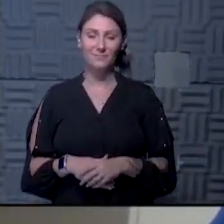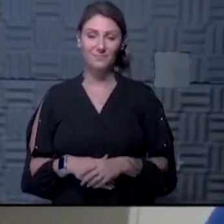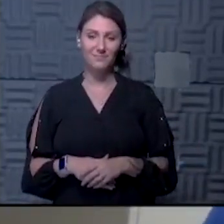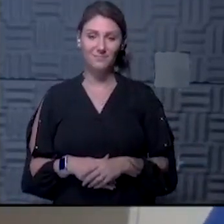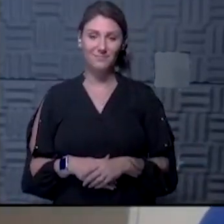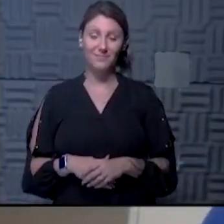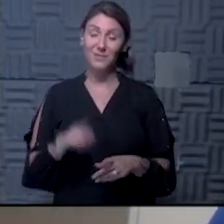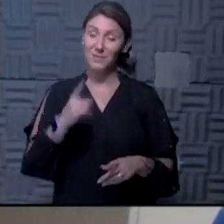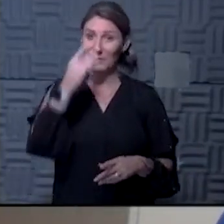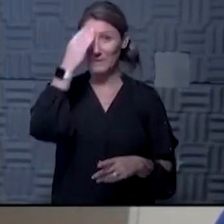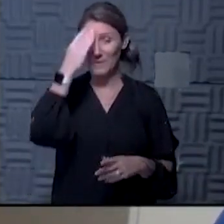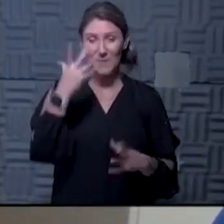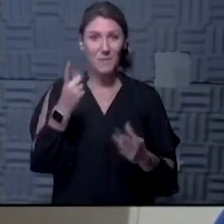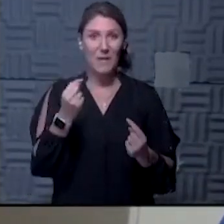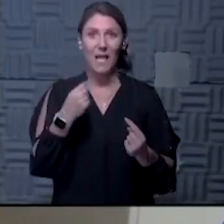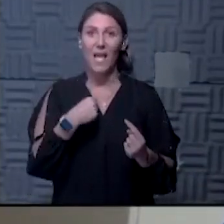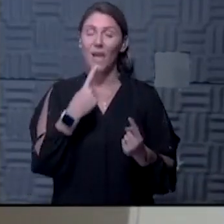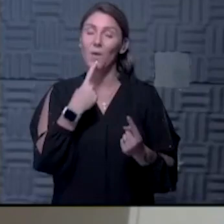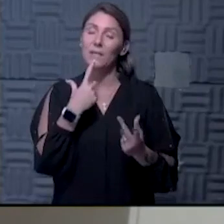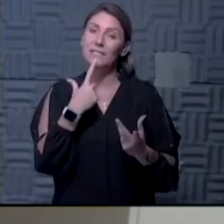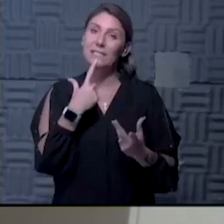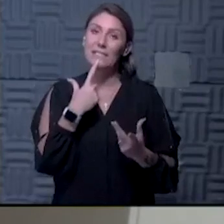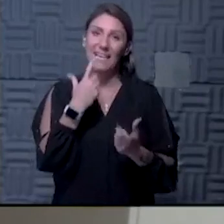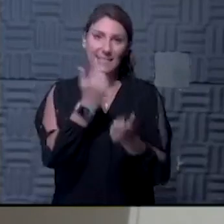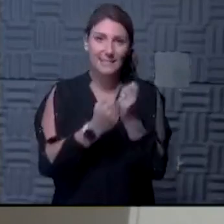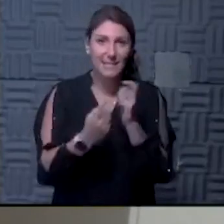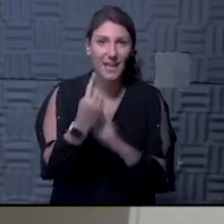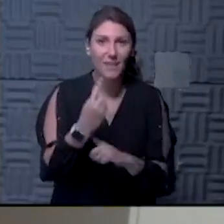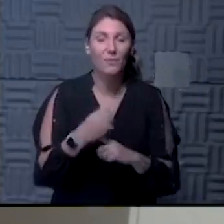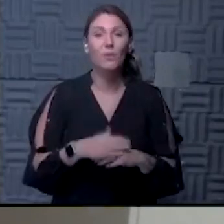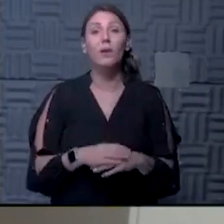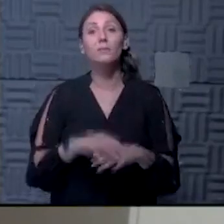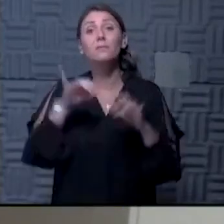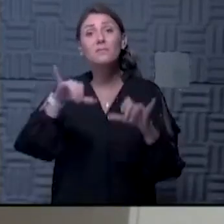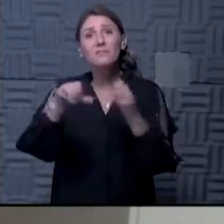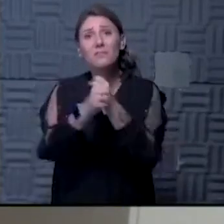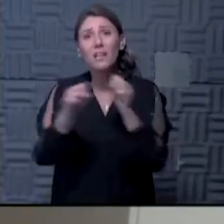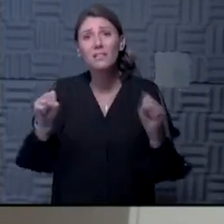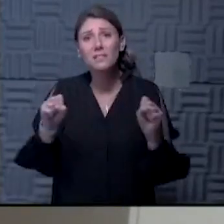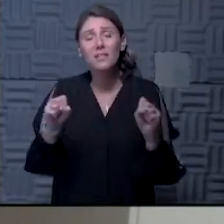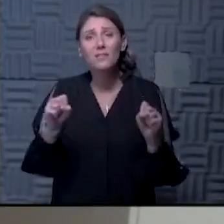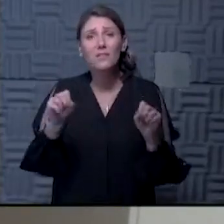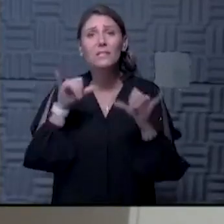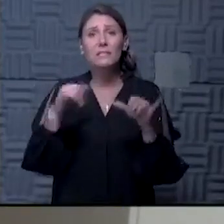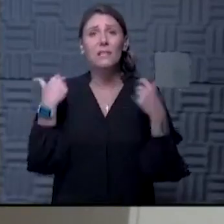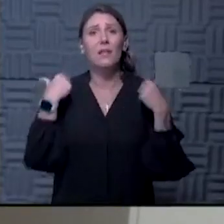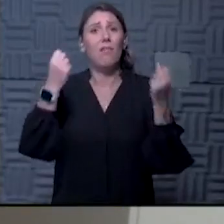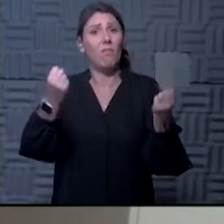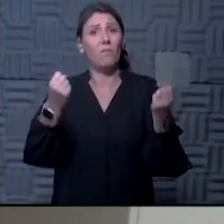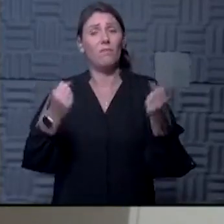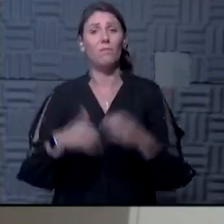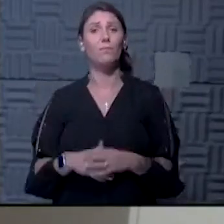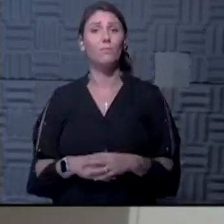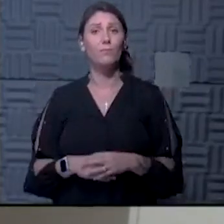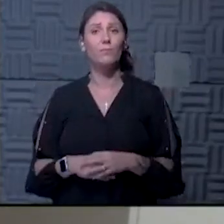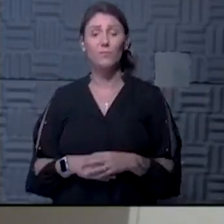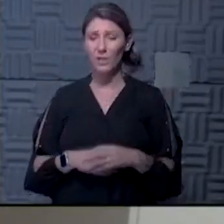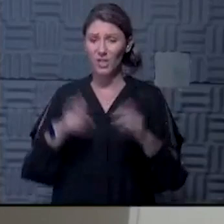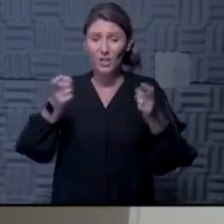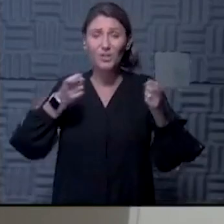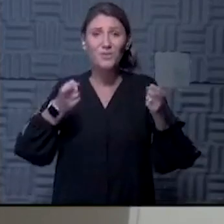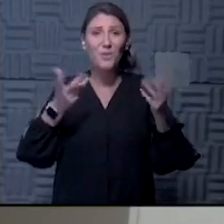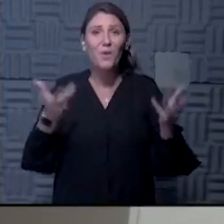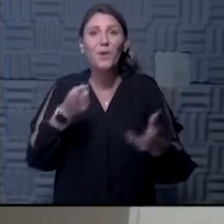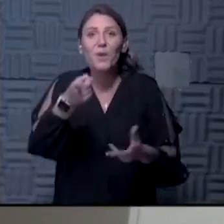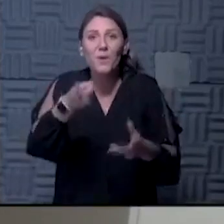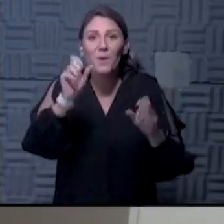You know what? I just want to say to everybody, stay safe, stay healthy, control what you can